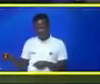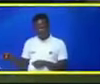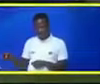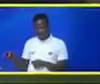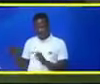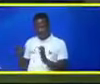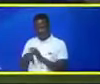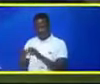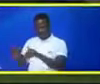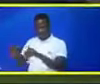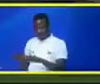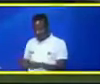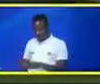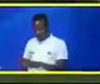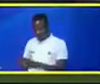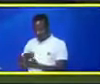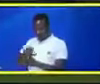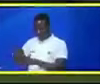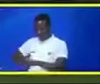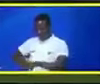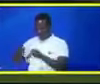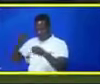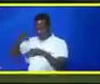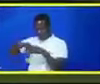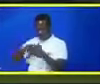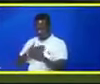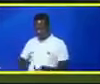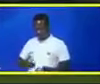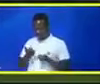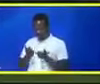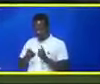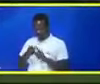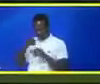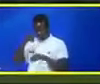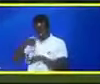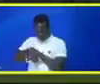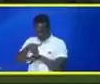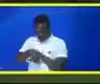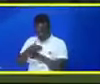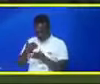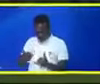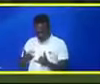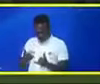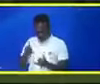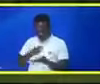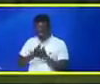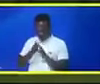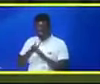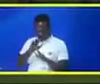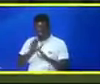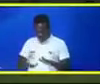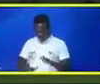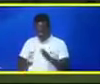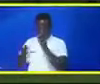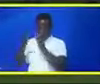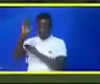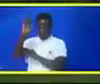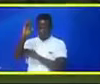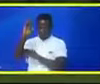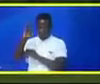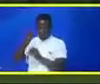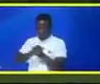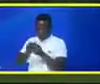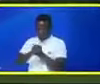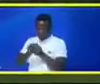the grave is broken over my life. From tonight, I am a child of God, washed by the blood of